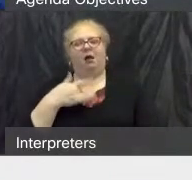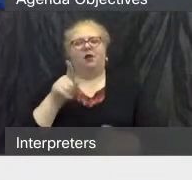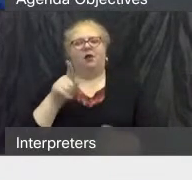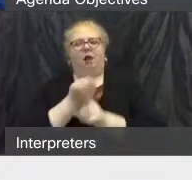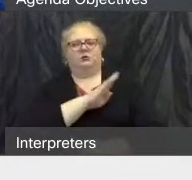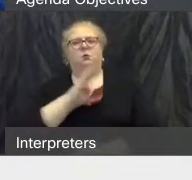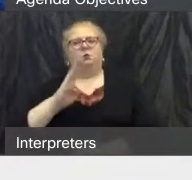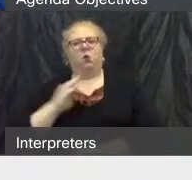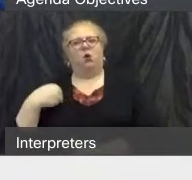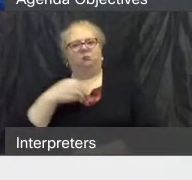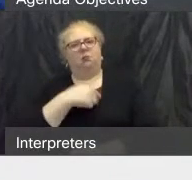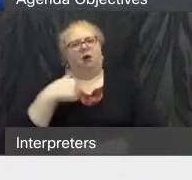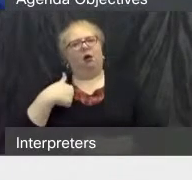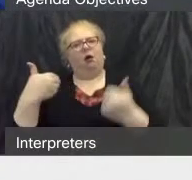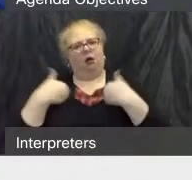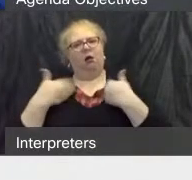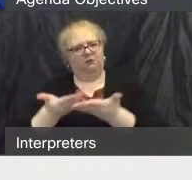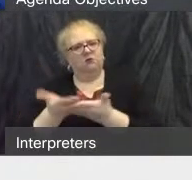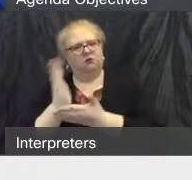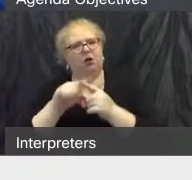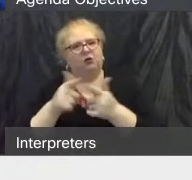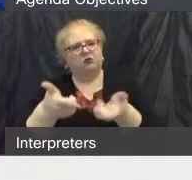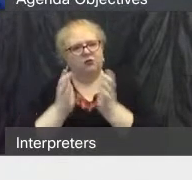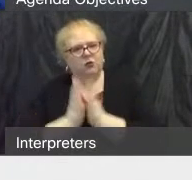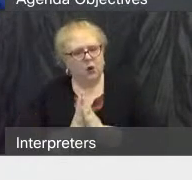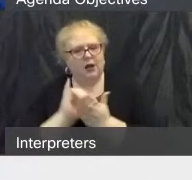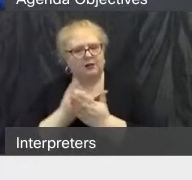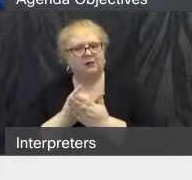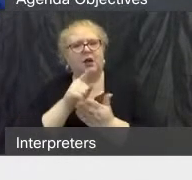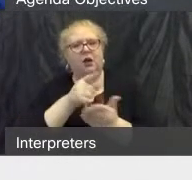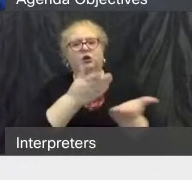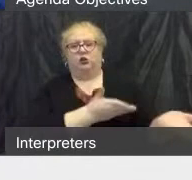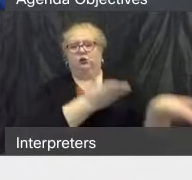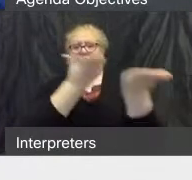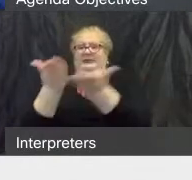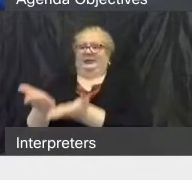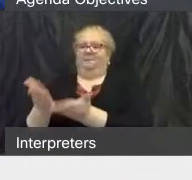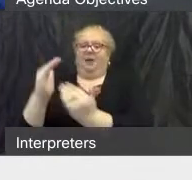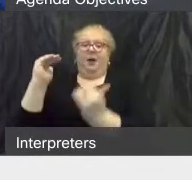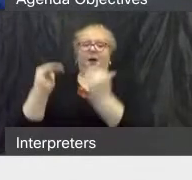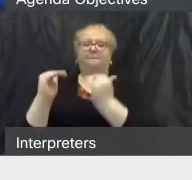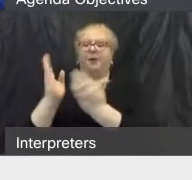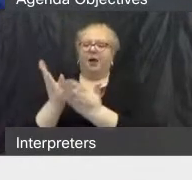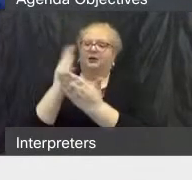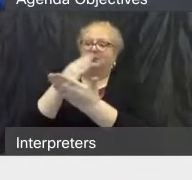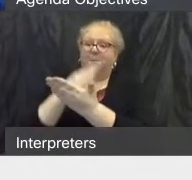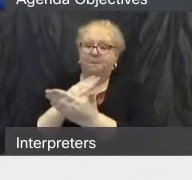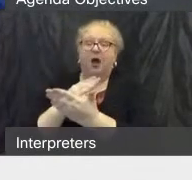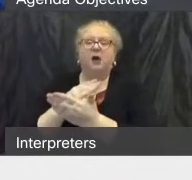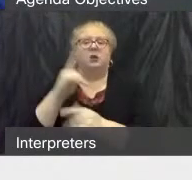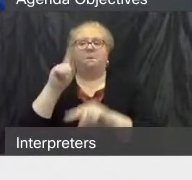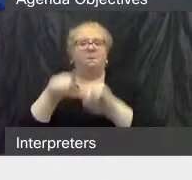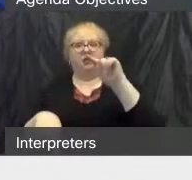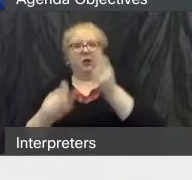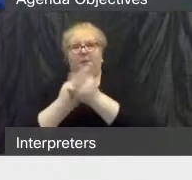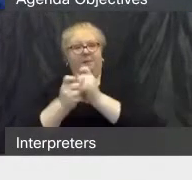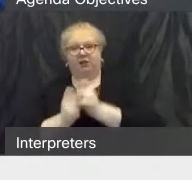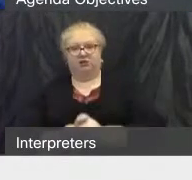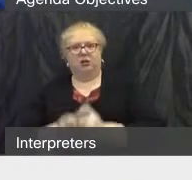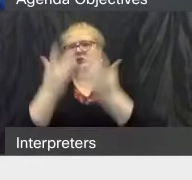right to request that. If you're gonna submit us a balanced budget and we can't make any changes to it, why even submit the budget to us for review?